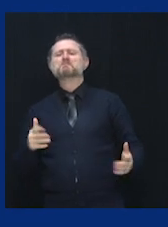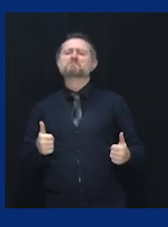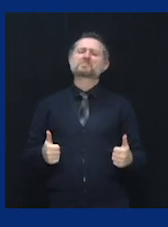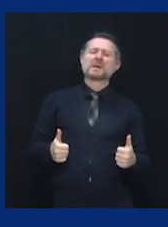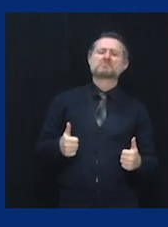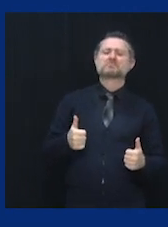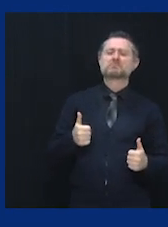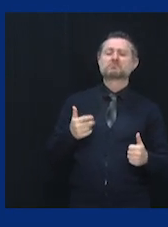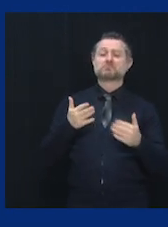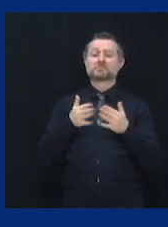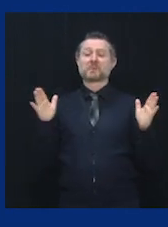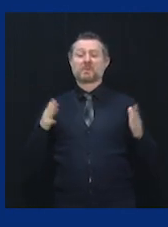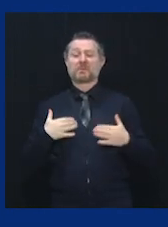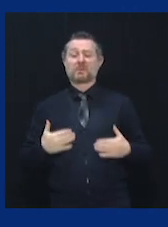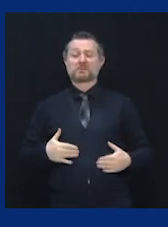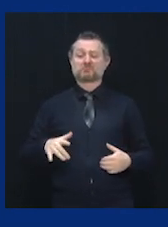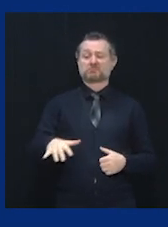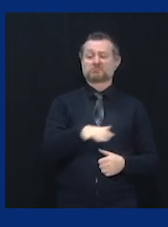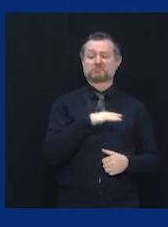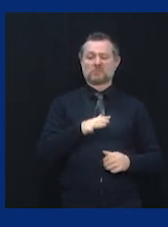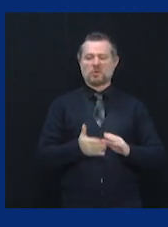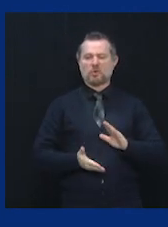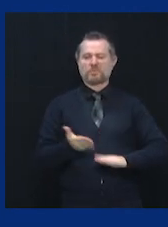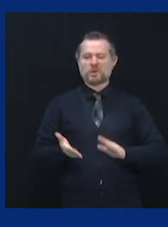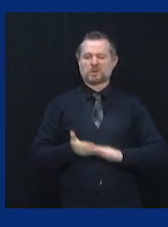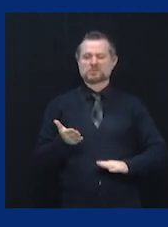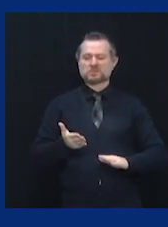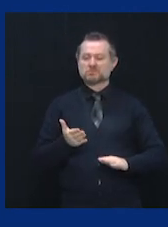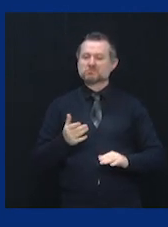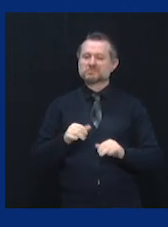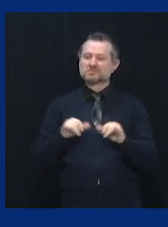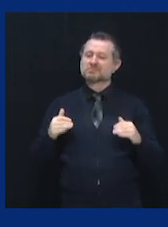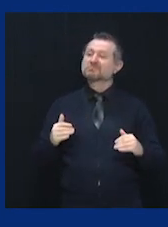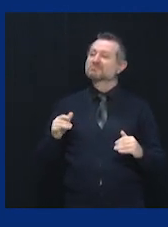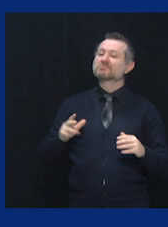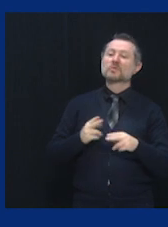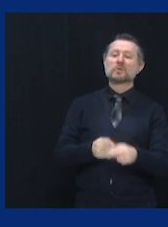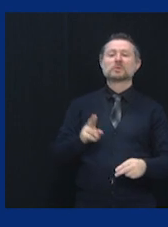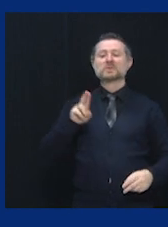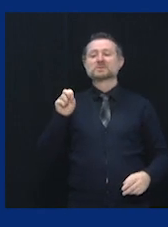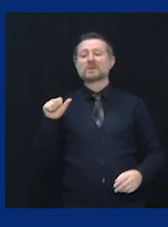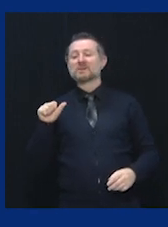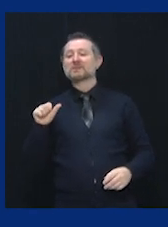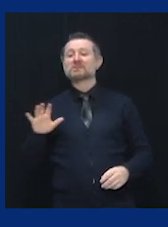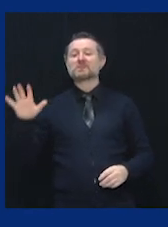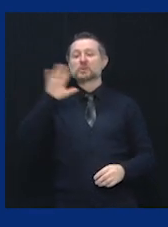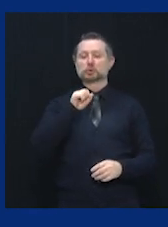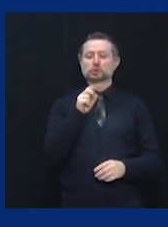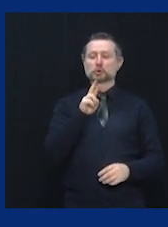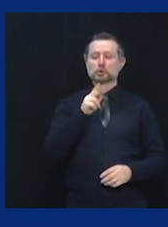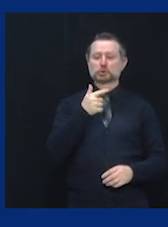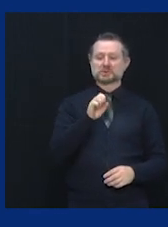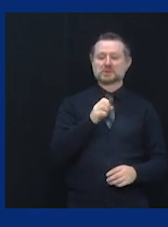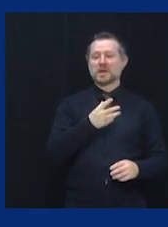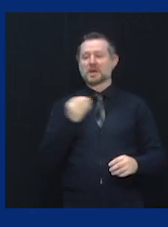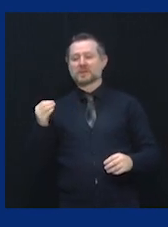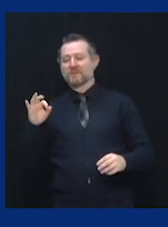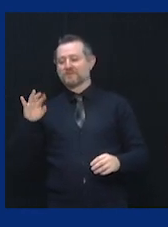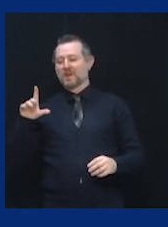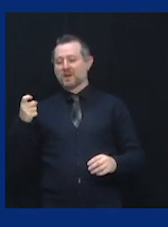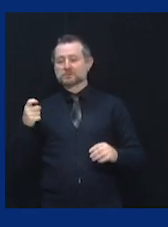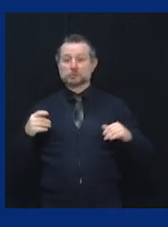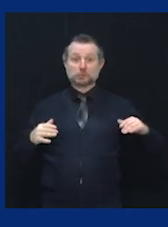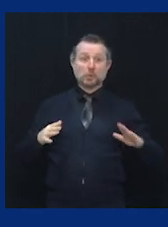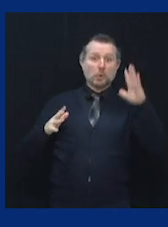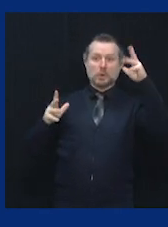States, of any state. We have a surge and flex management system that now manages all hospitals